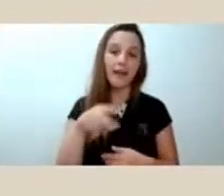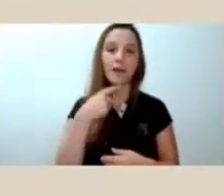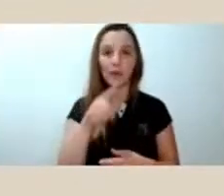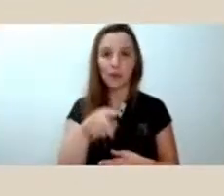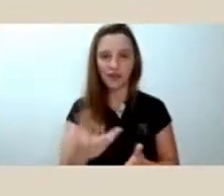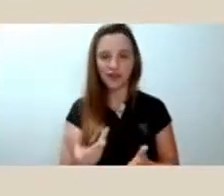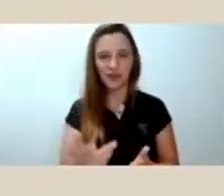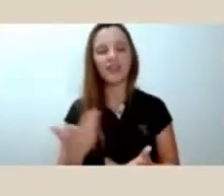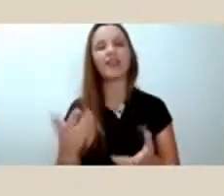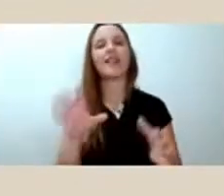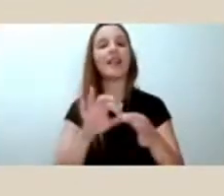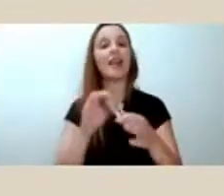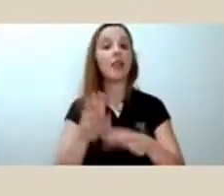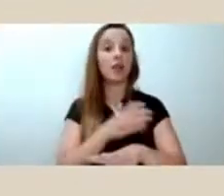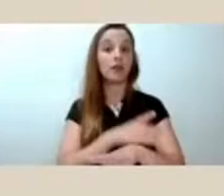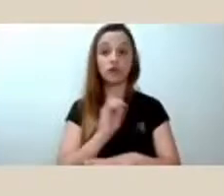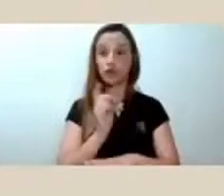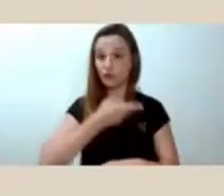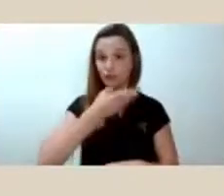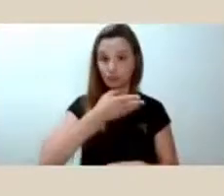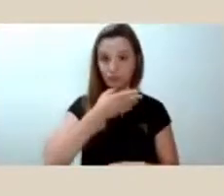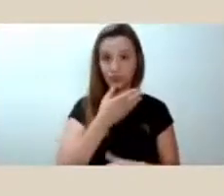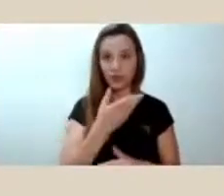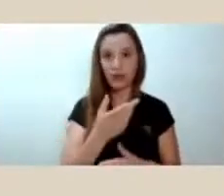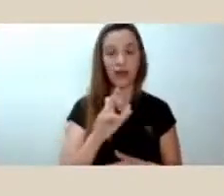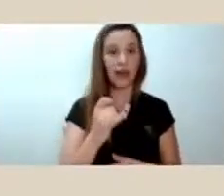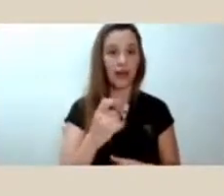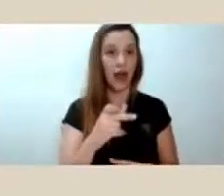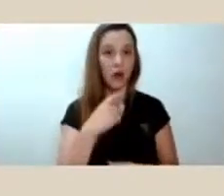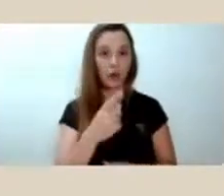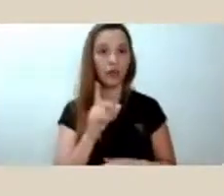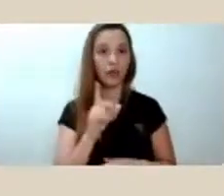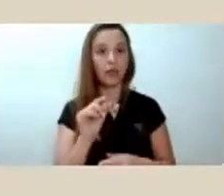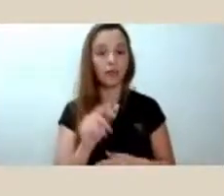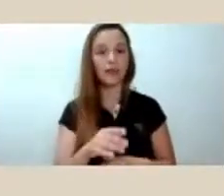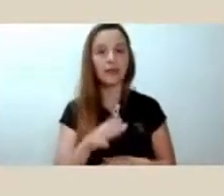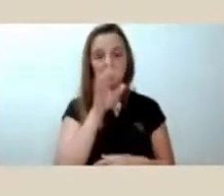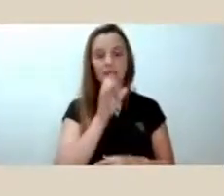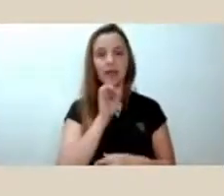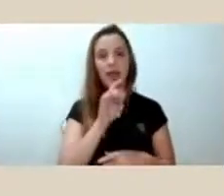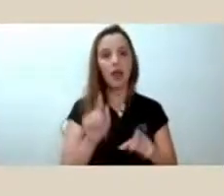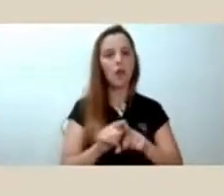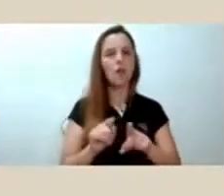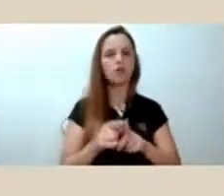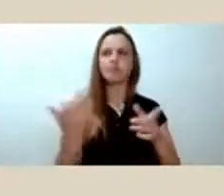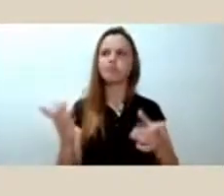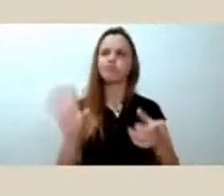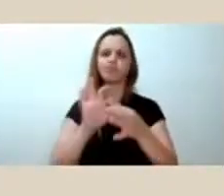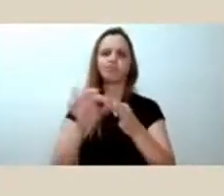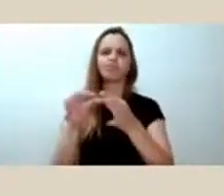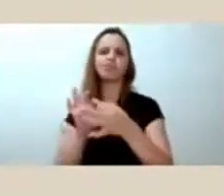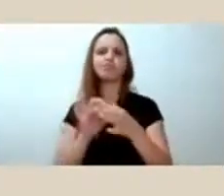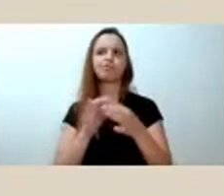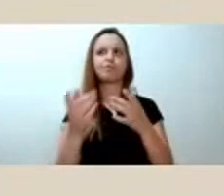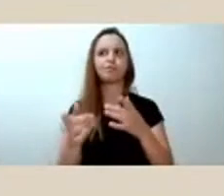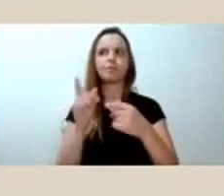discussing and Ricardo was also now addressing. So if you can actually turn these negative associations into positive ones, and how